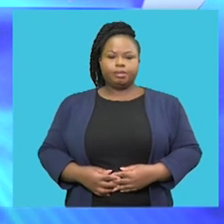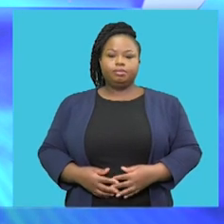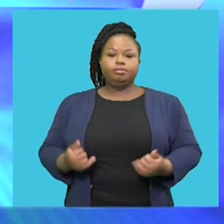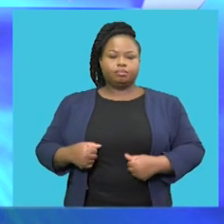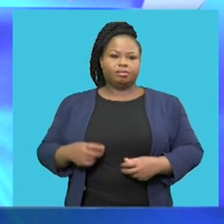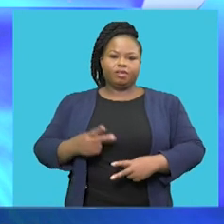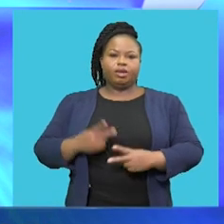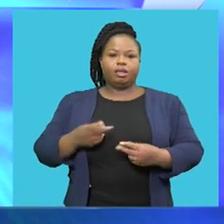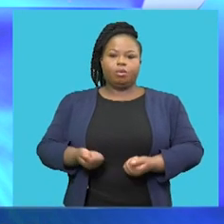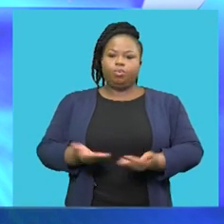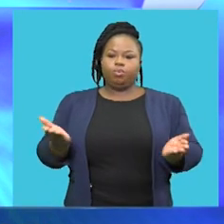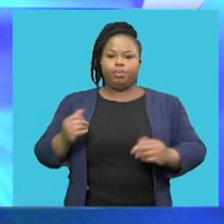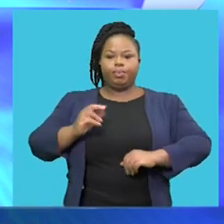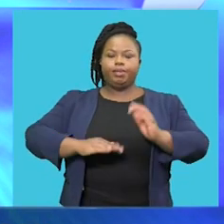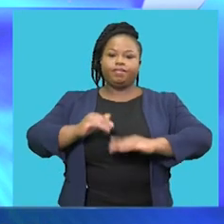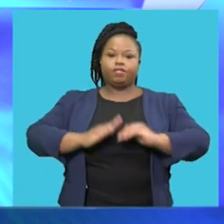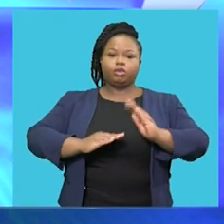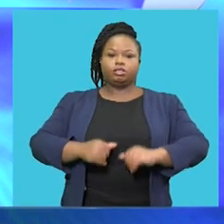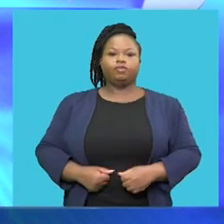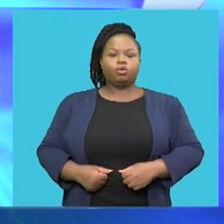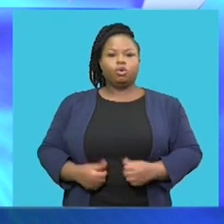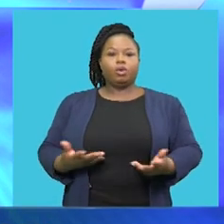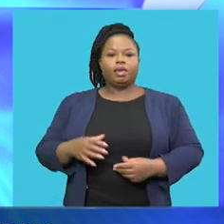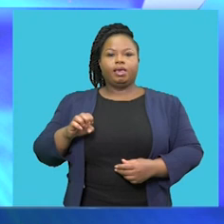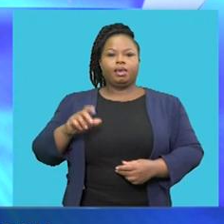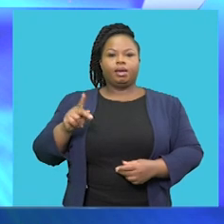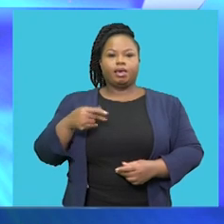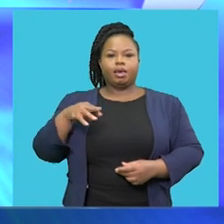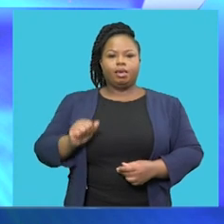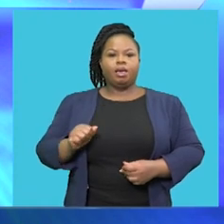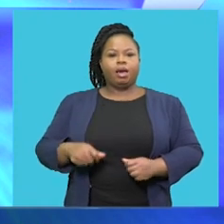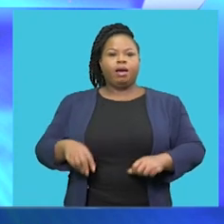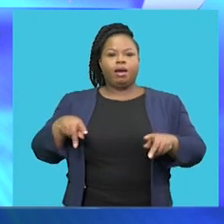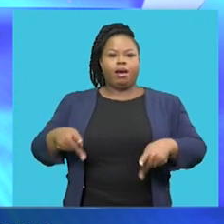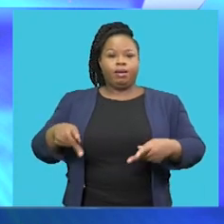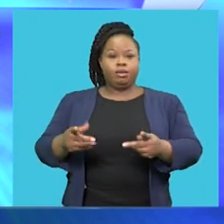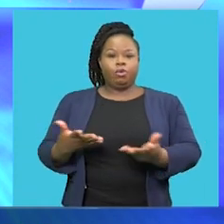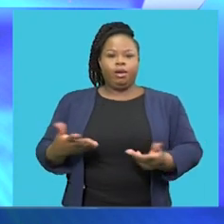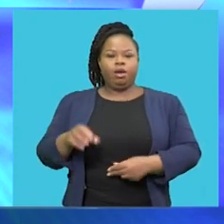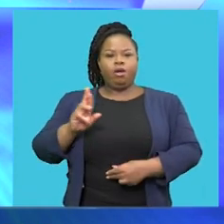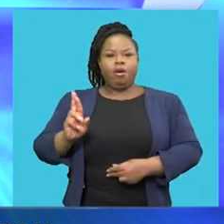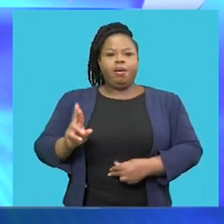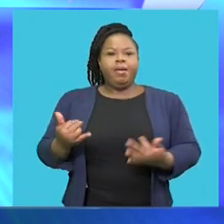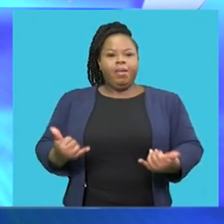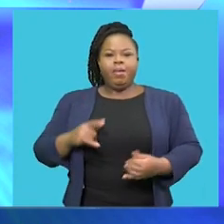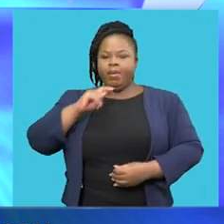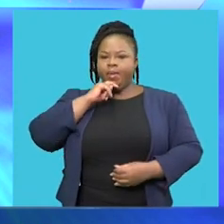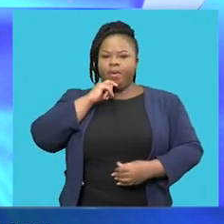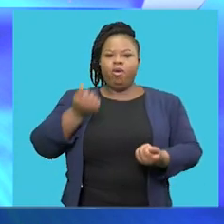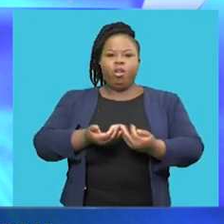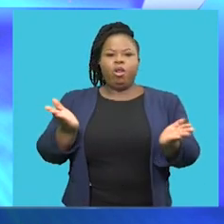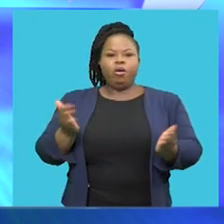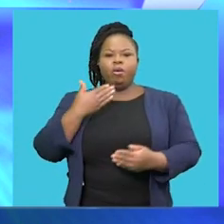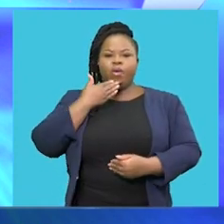Zivulwe ngokusesikweni iiflethi zezindlu zentlalontle zase eKhaya Gardens eRoodepoort. Izindlu zikhilwe namhlanje ekuseni inkampani